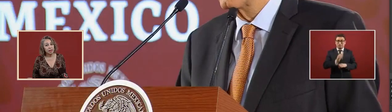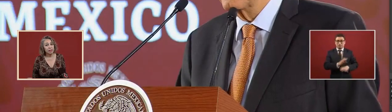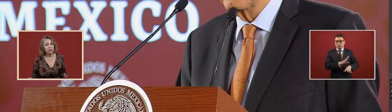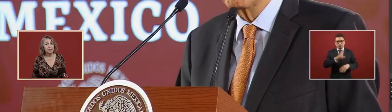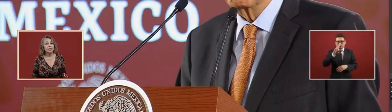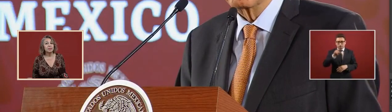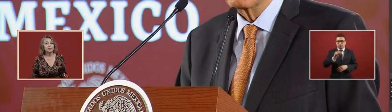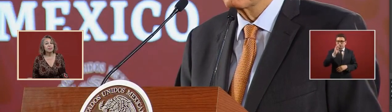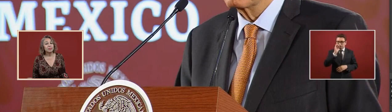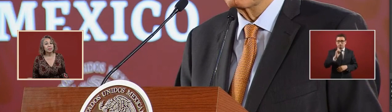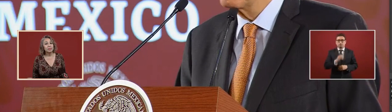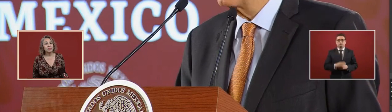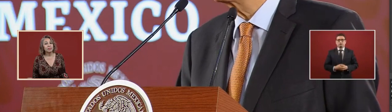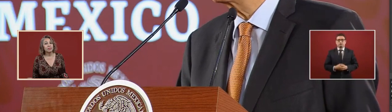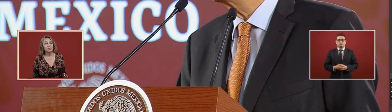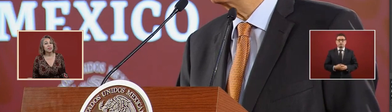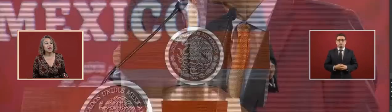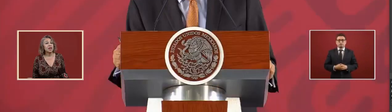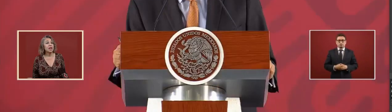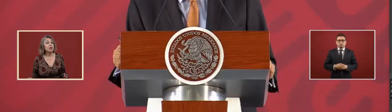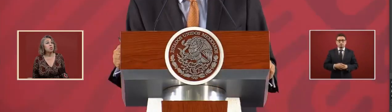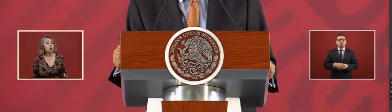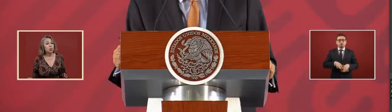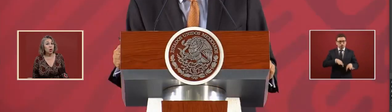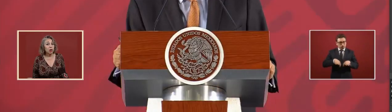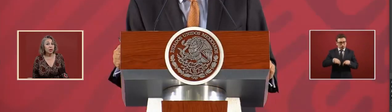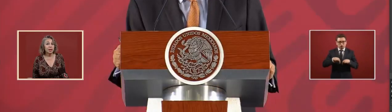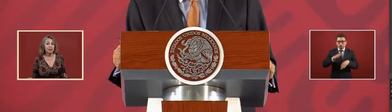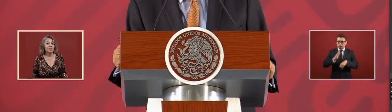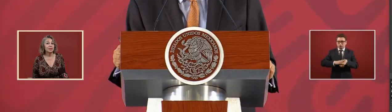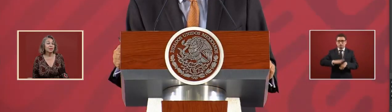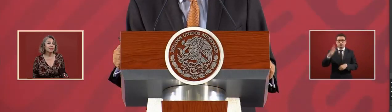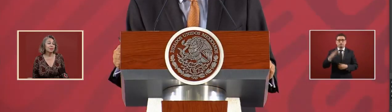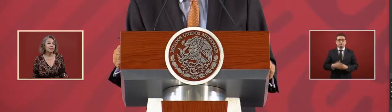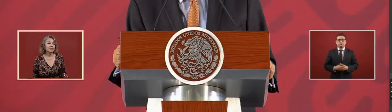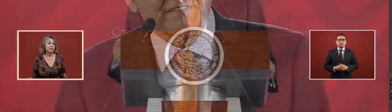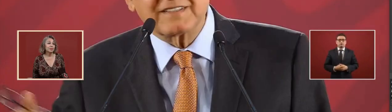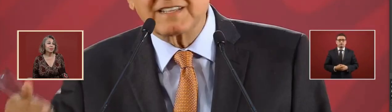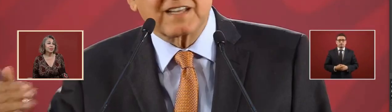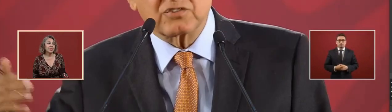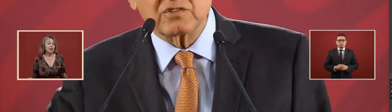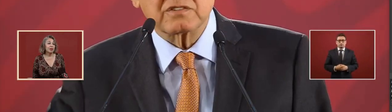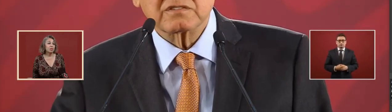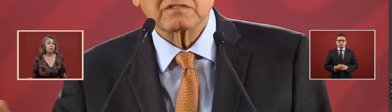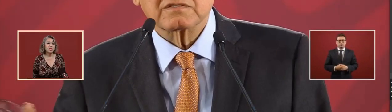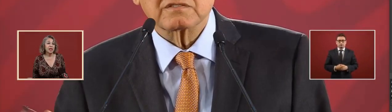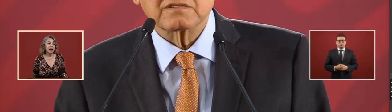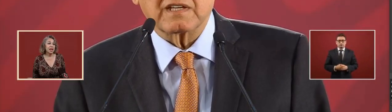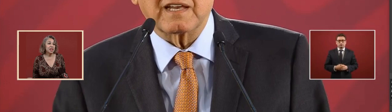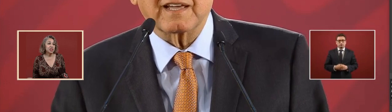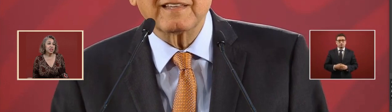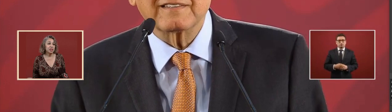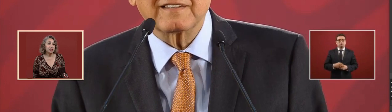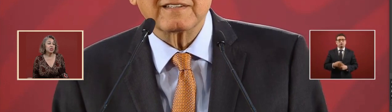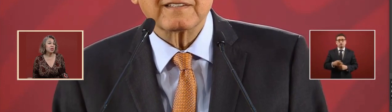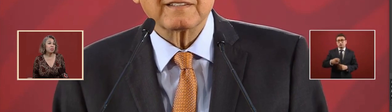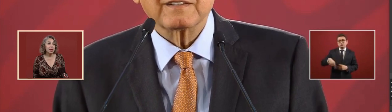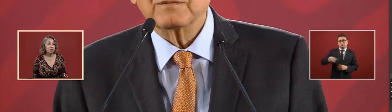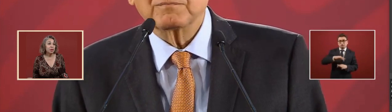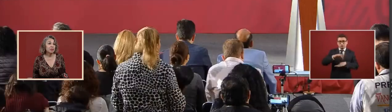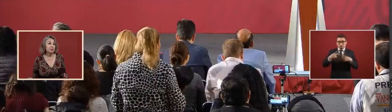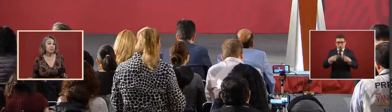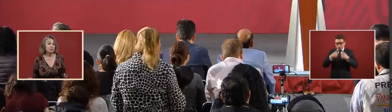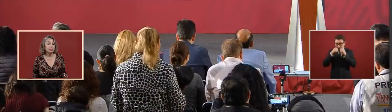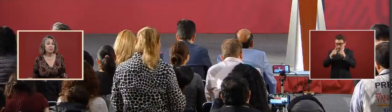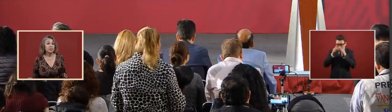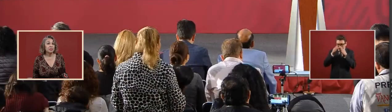impunity, and more work. más dedicación, more dedication a la gente, to the